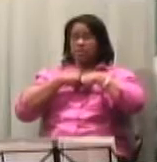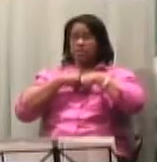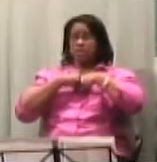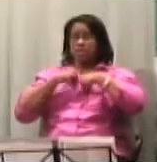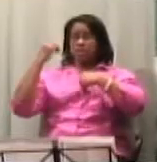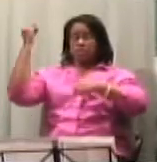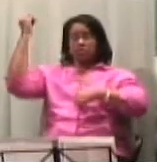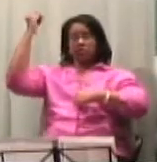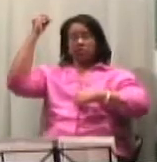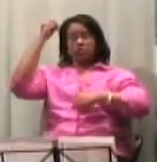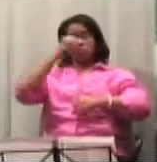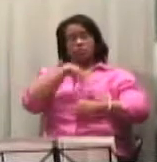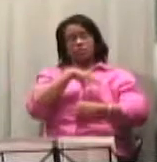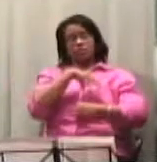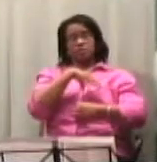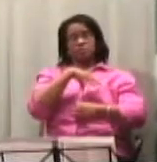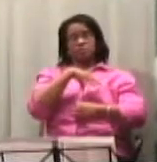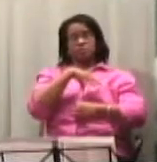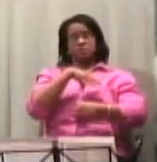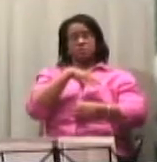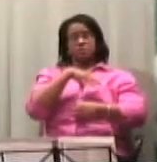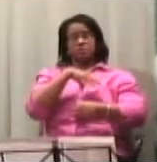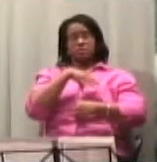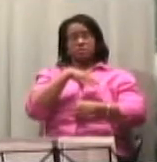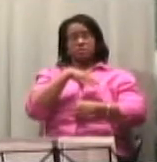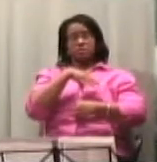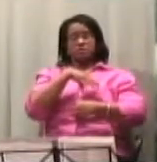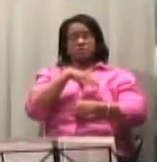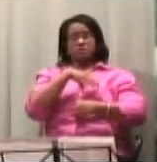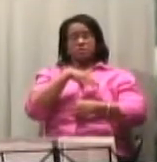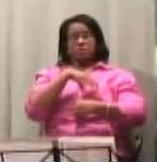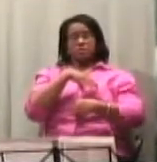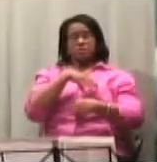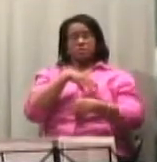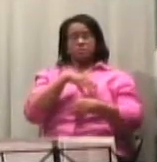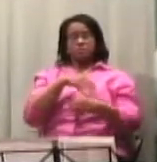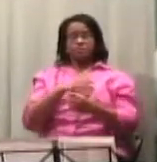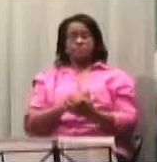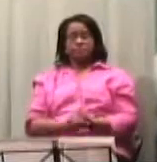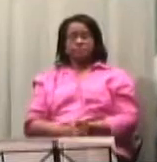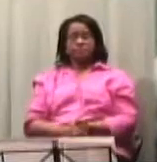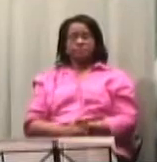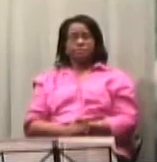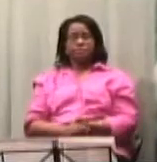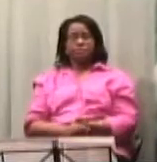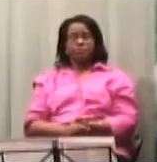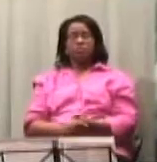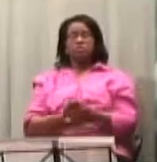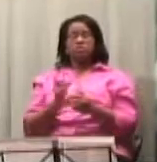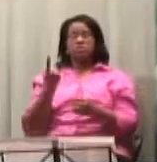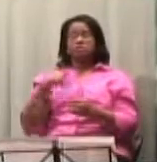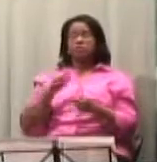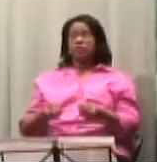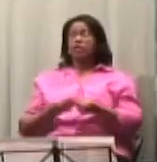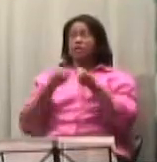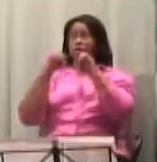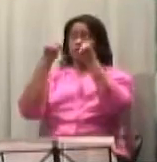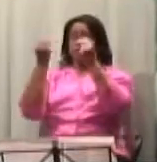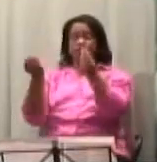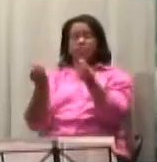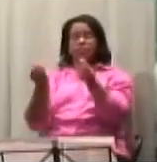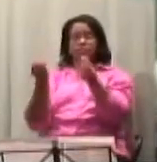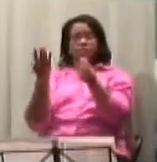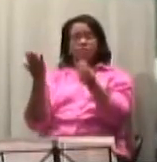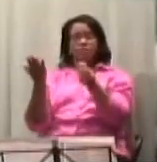produce, that our heart may belong completely to Him. Because,